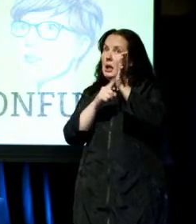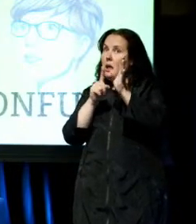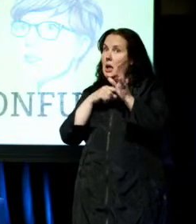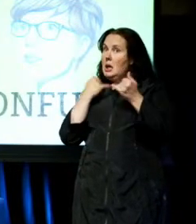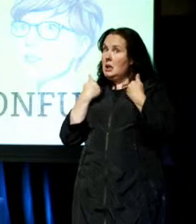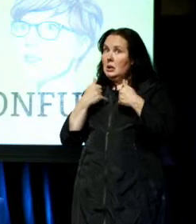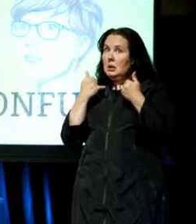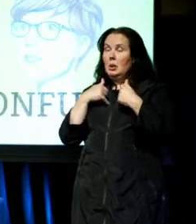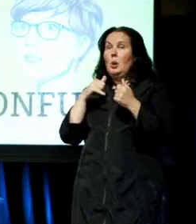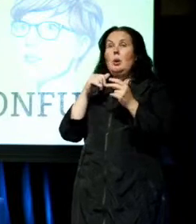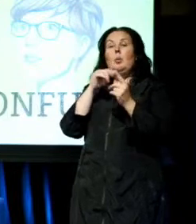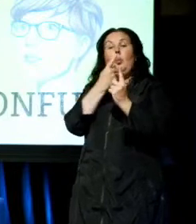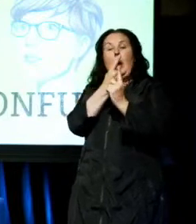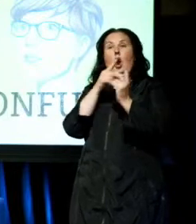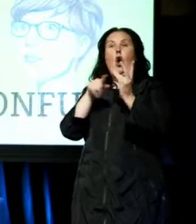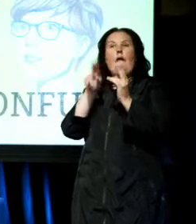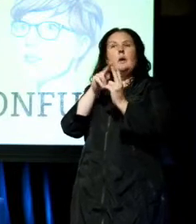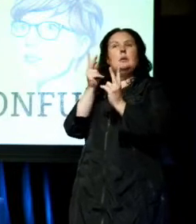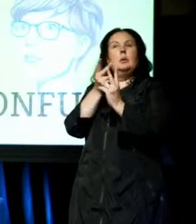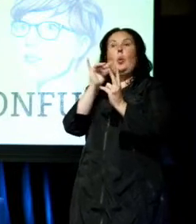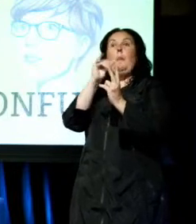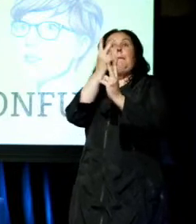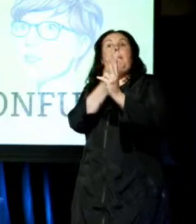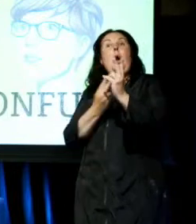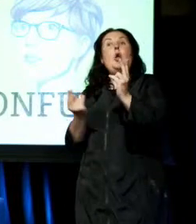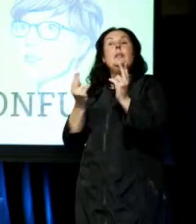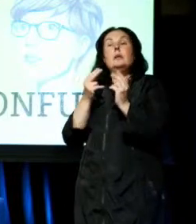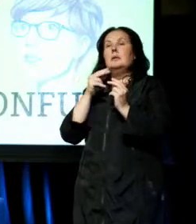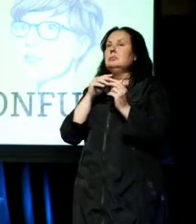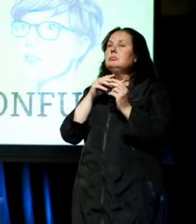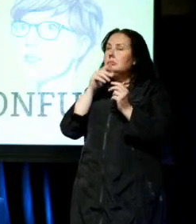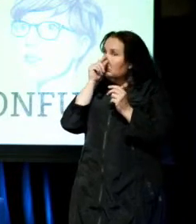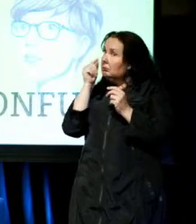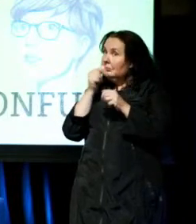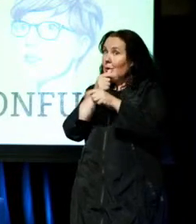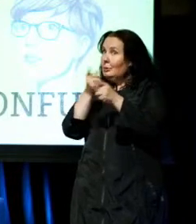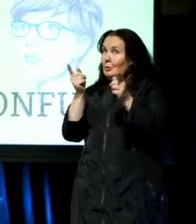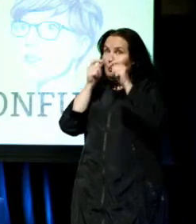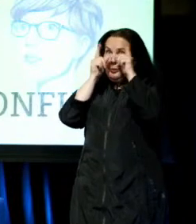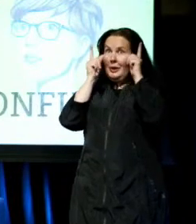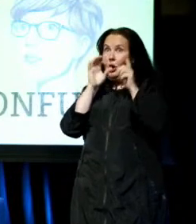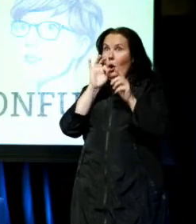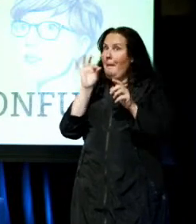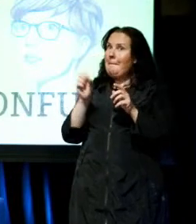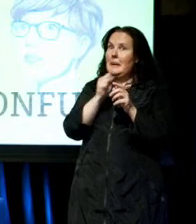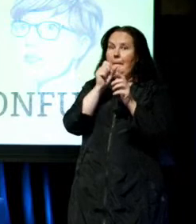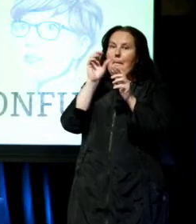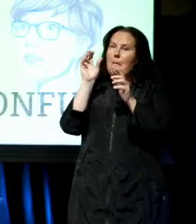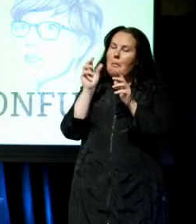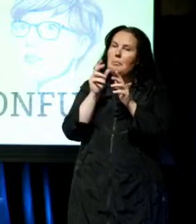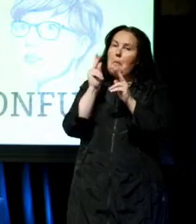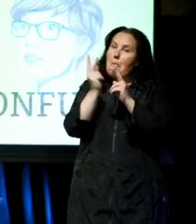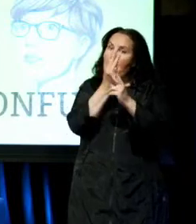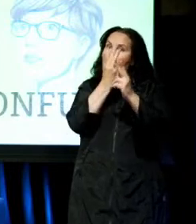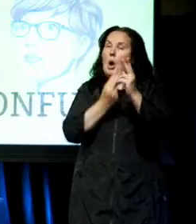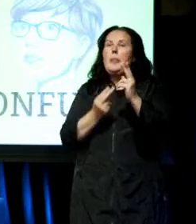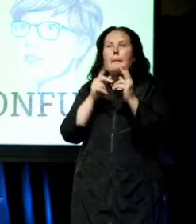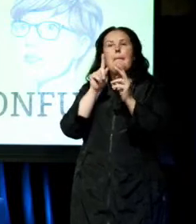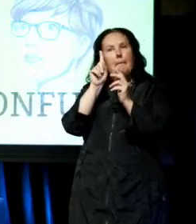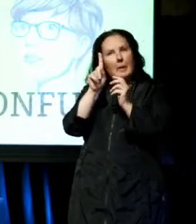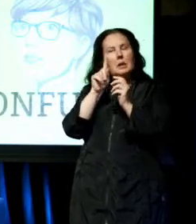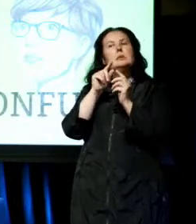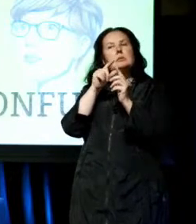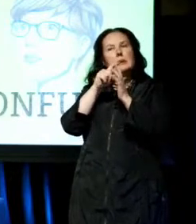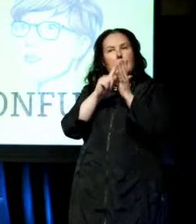chronically ill and not disabled. You can be both. You can be like lots of combinations. I just want to make sure everyone's aware of that. I'm both.